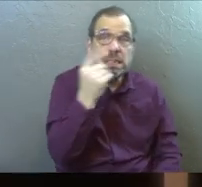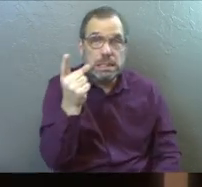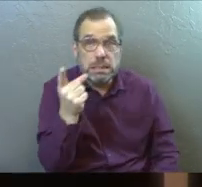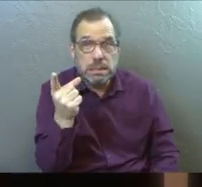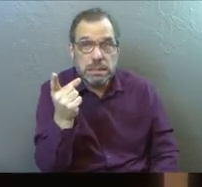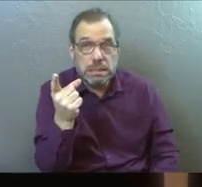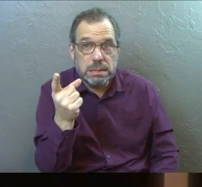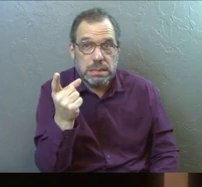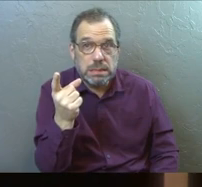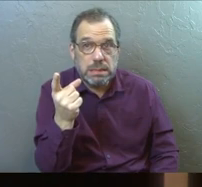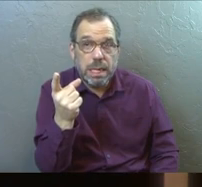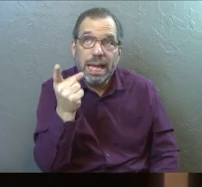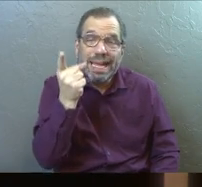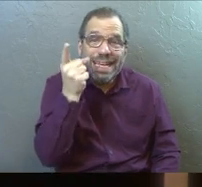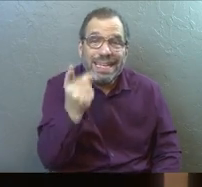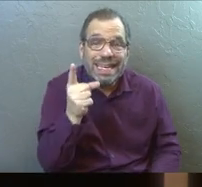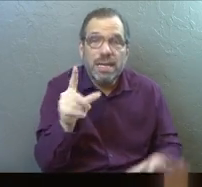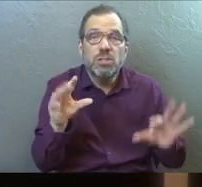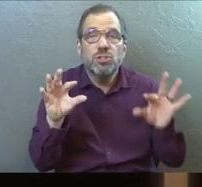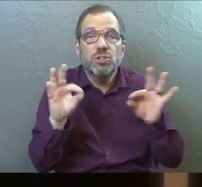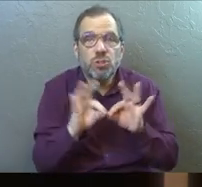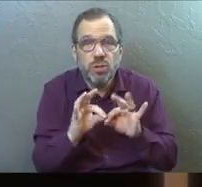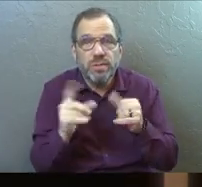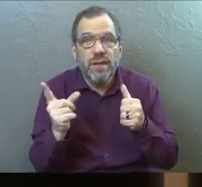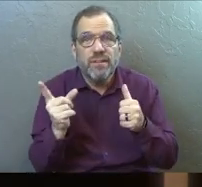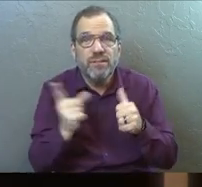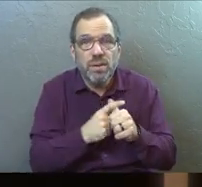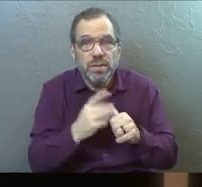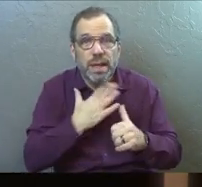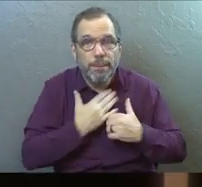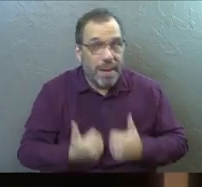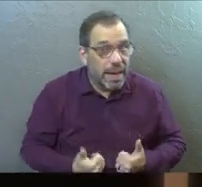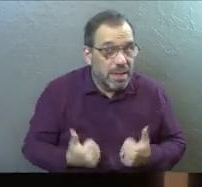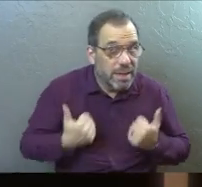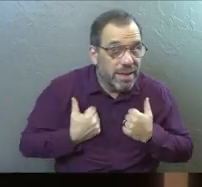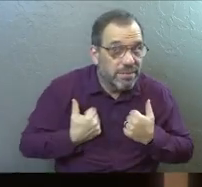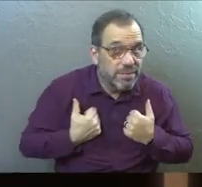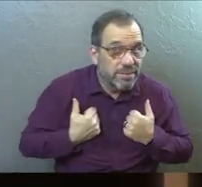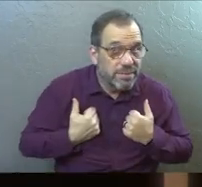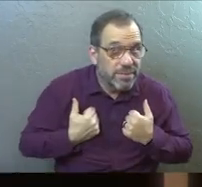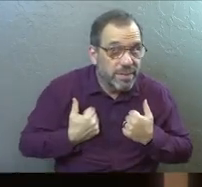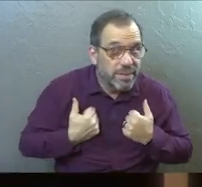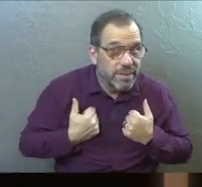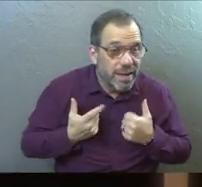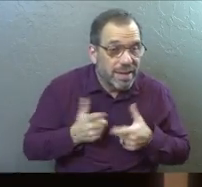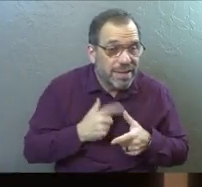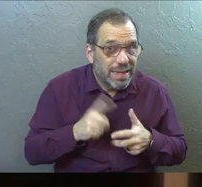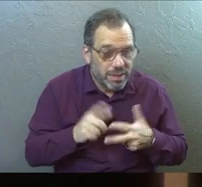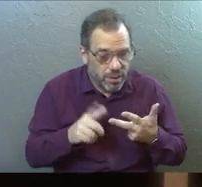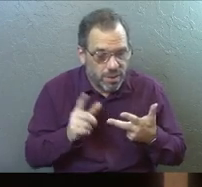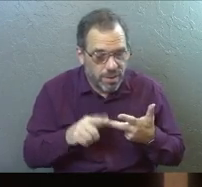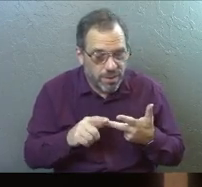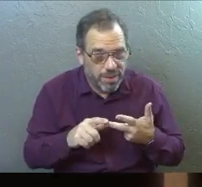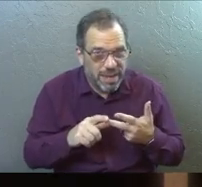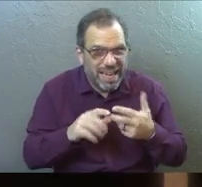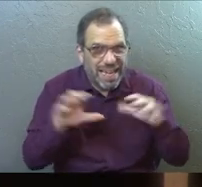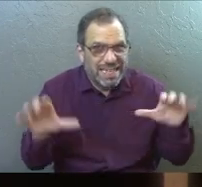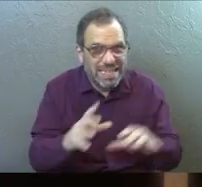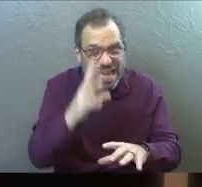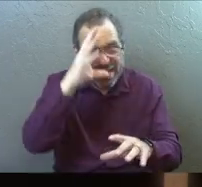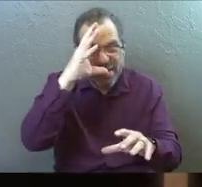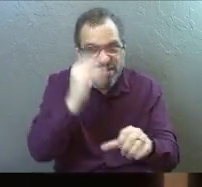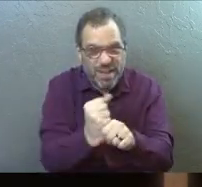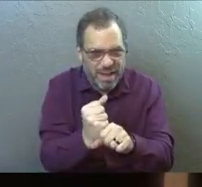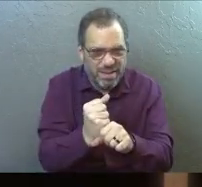does, because he deserves what's first in my life. And then it's an act of faith, and this is a big deal. And it's